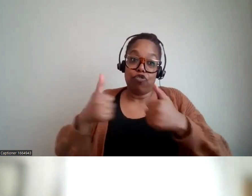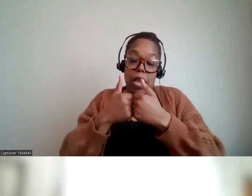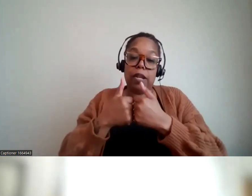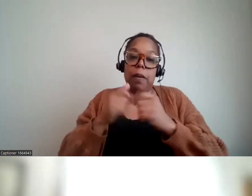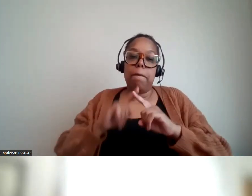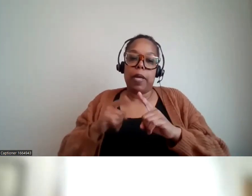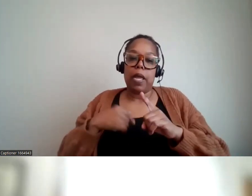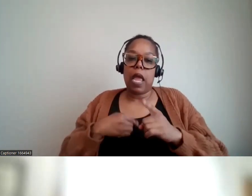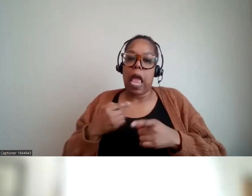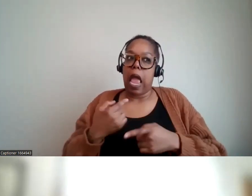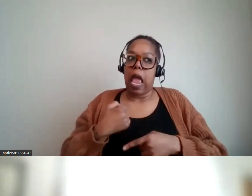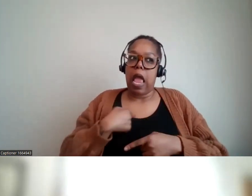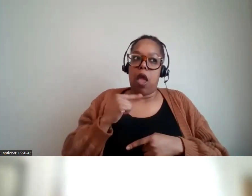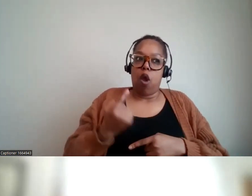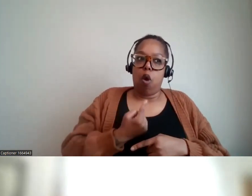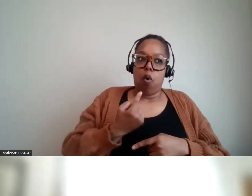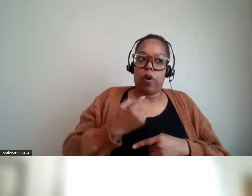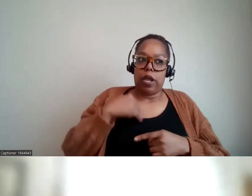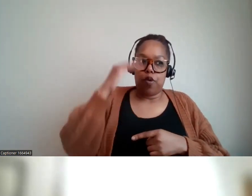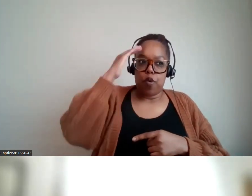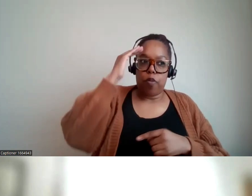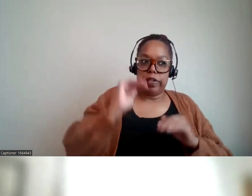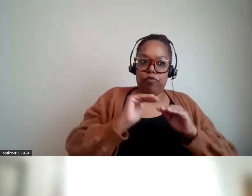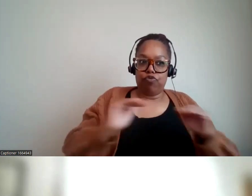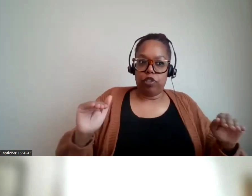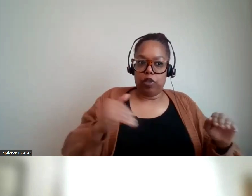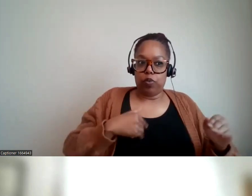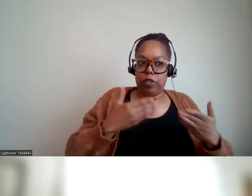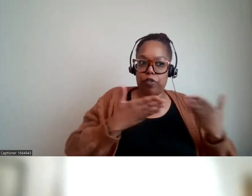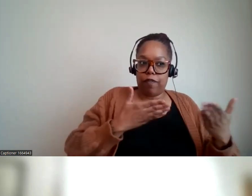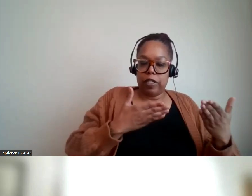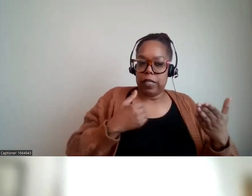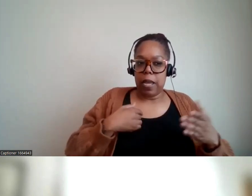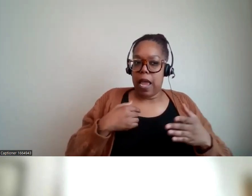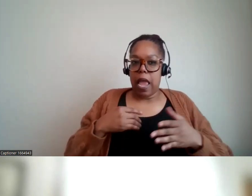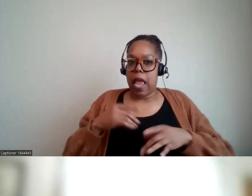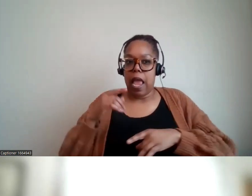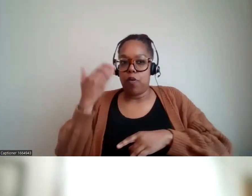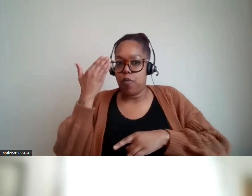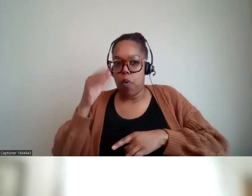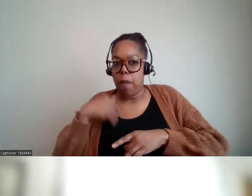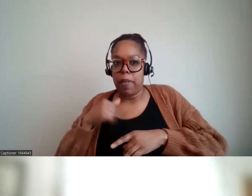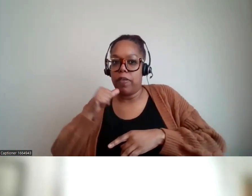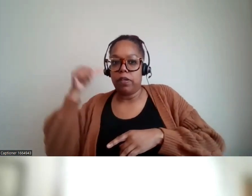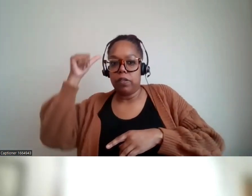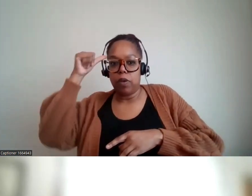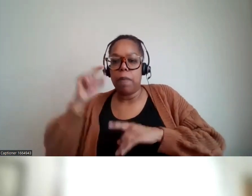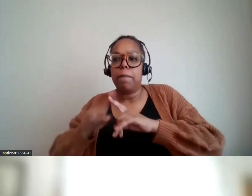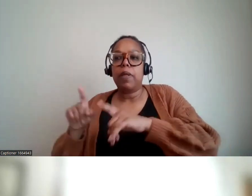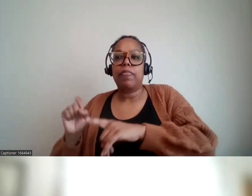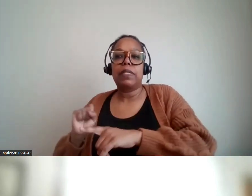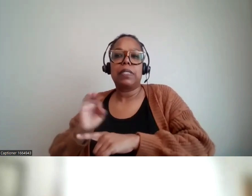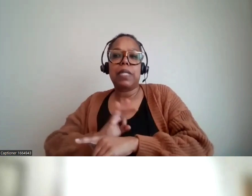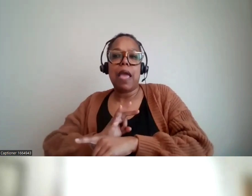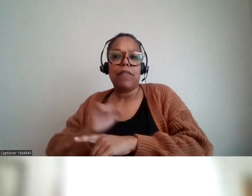with the child serving, can't speak for the adults. But in Connecticut, I believe the current staffing tends to be